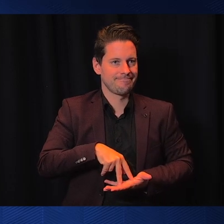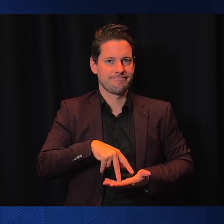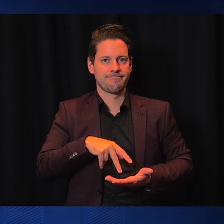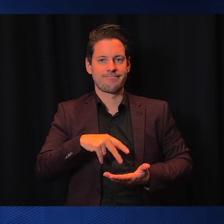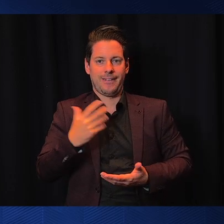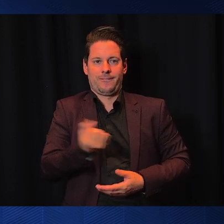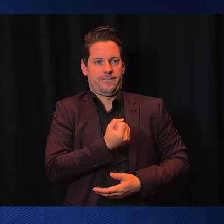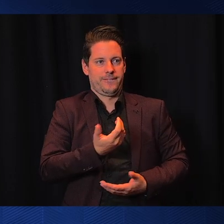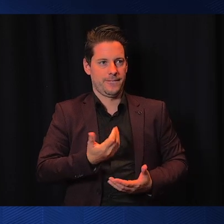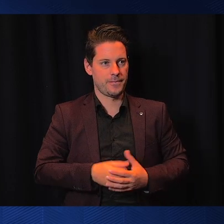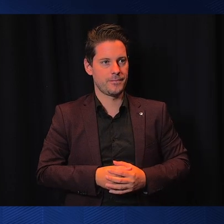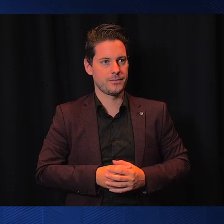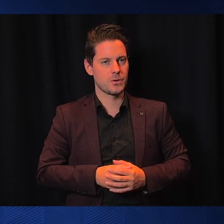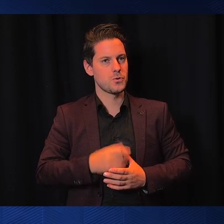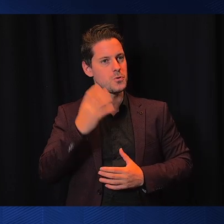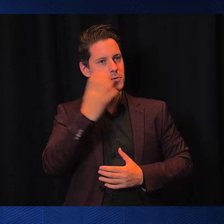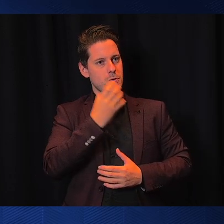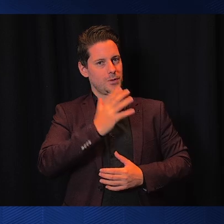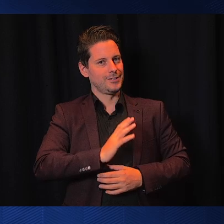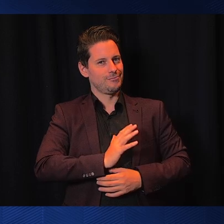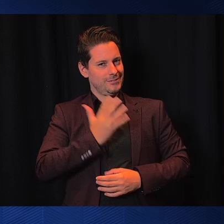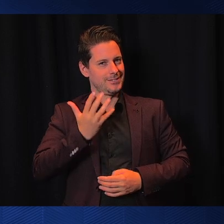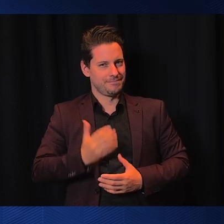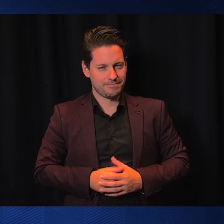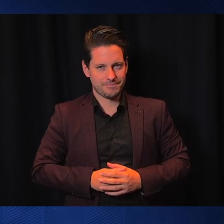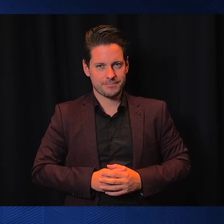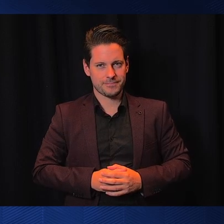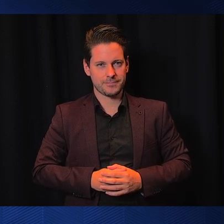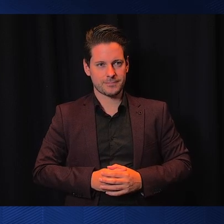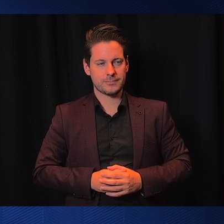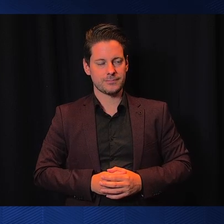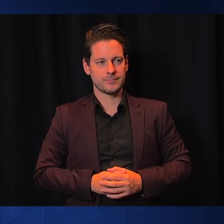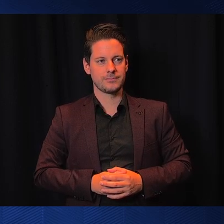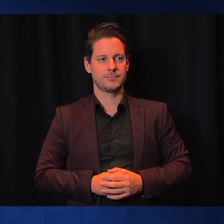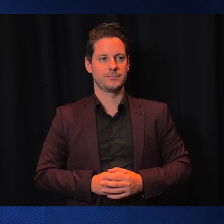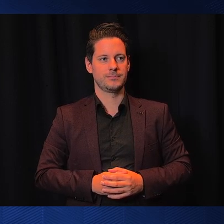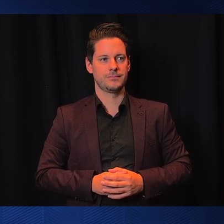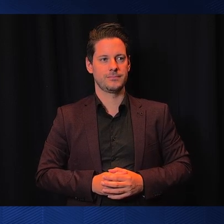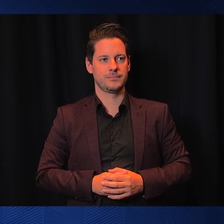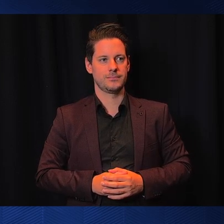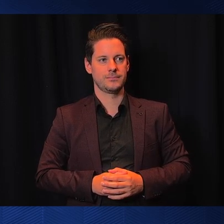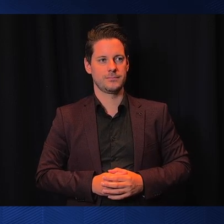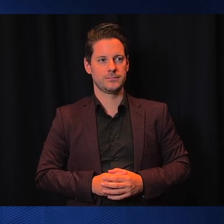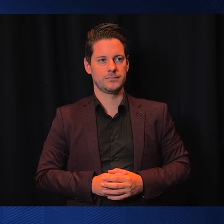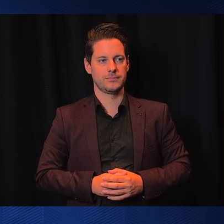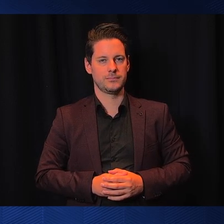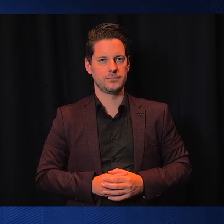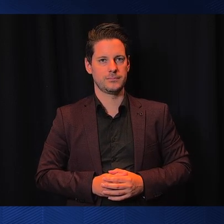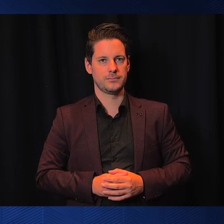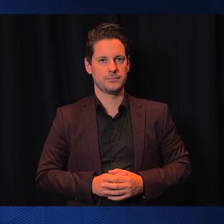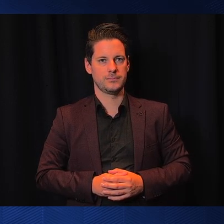That brings huge dynamics. And amidst that, as we reorganize